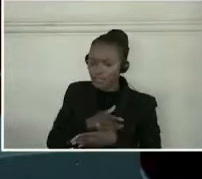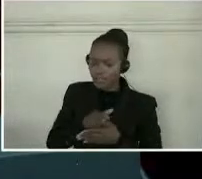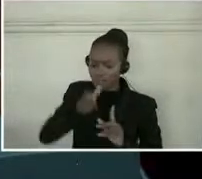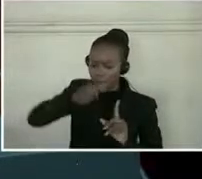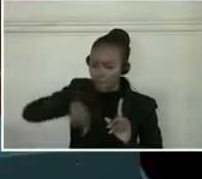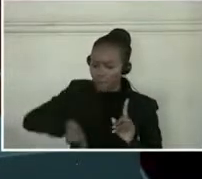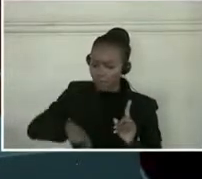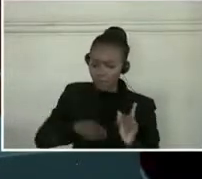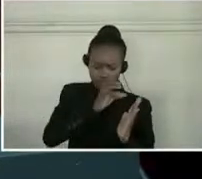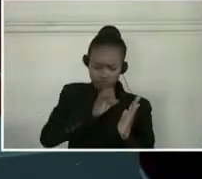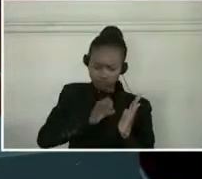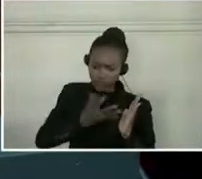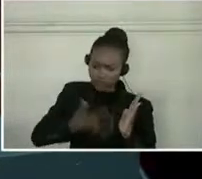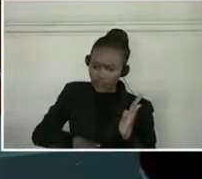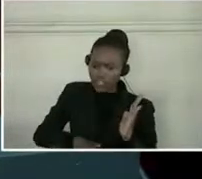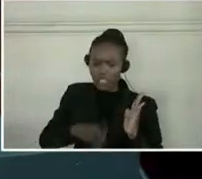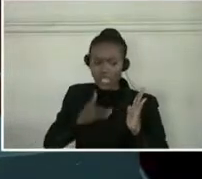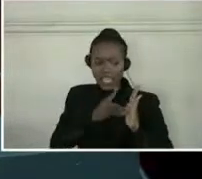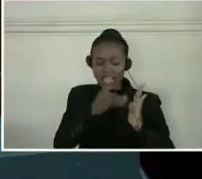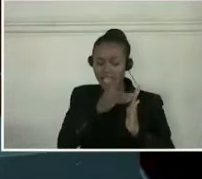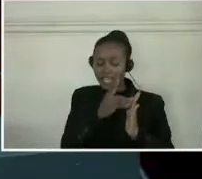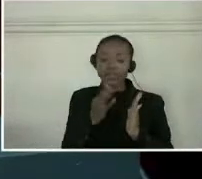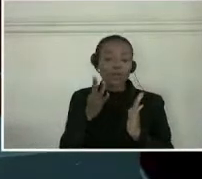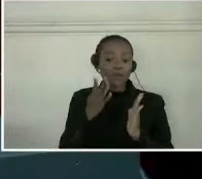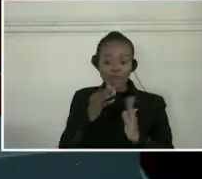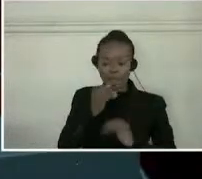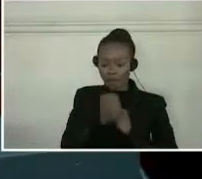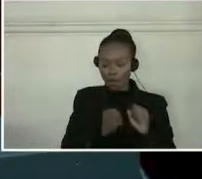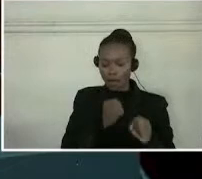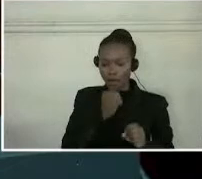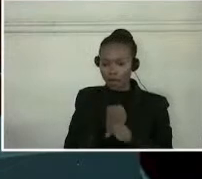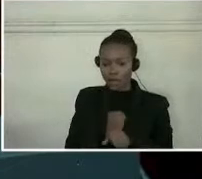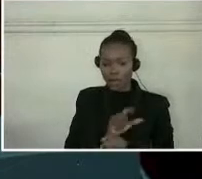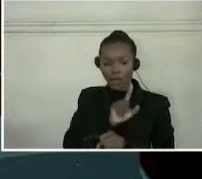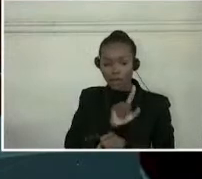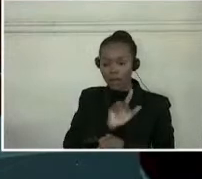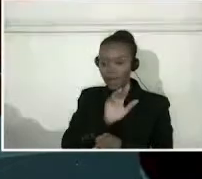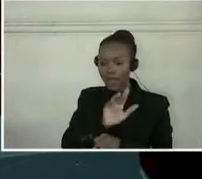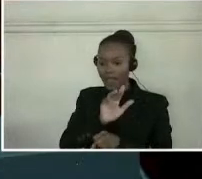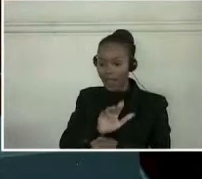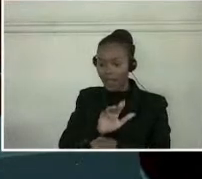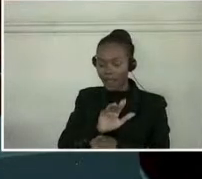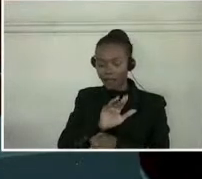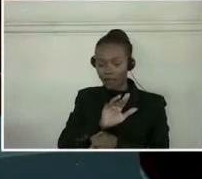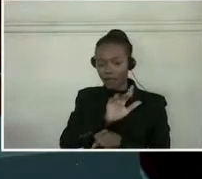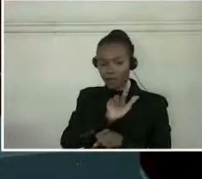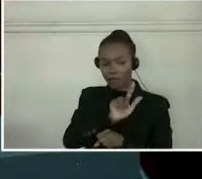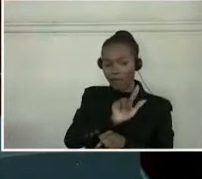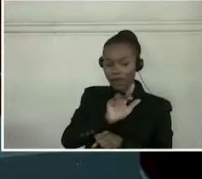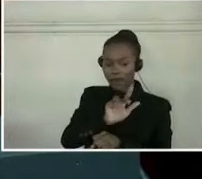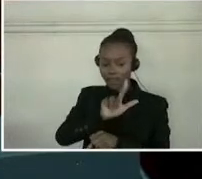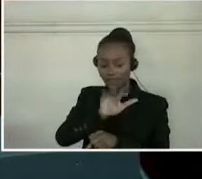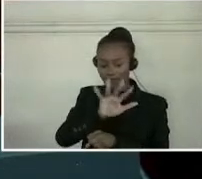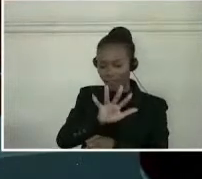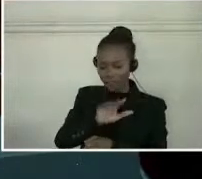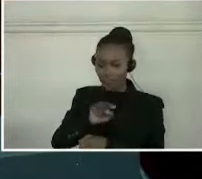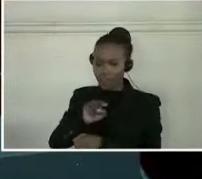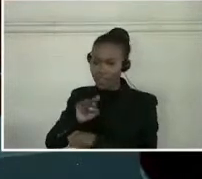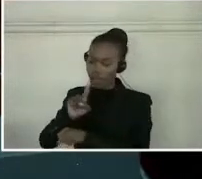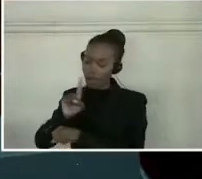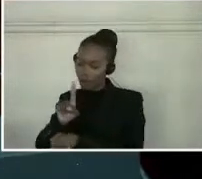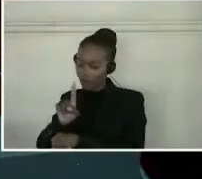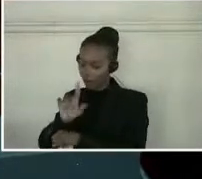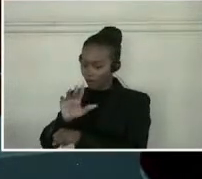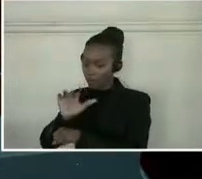authority dating between 1975 and 1996 these records form part of our new